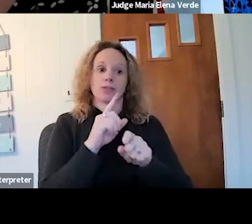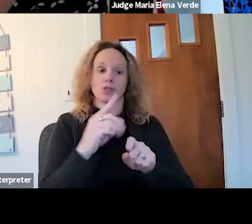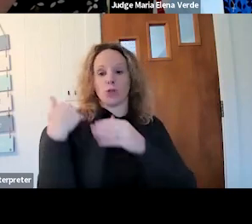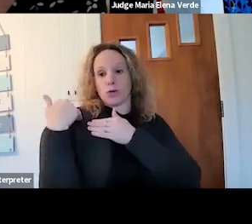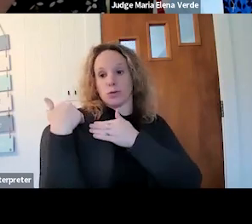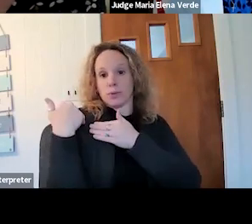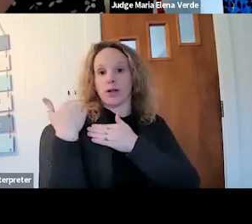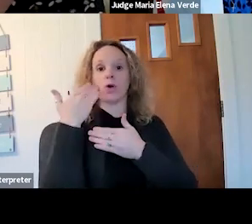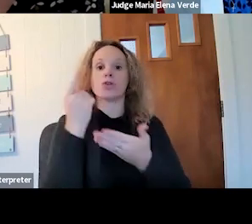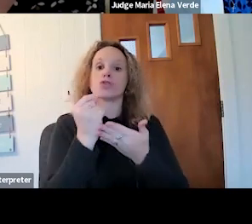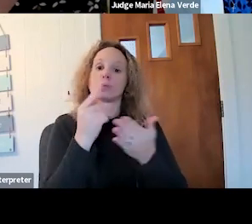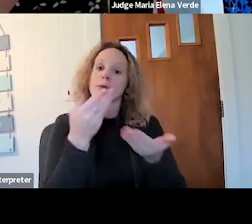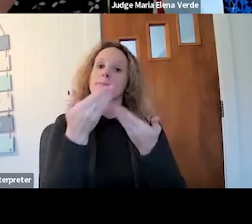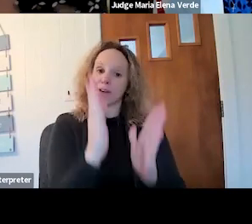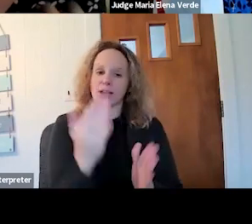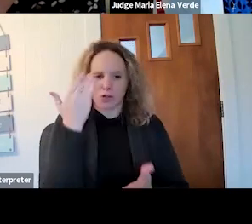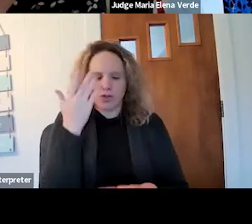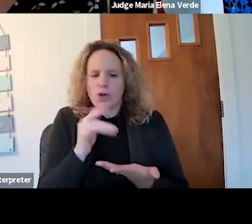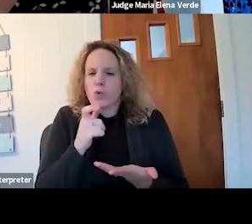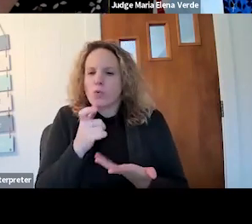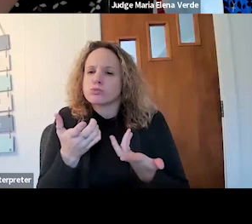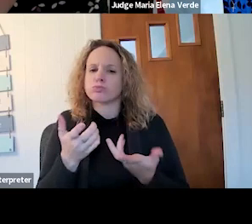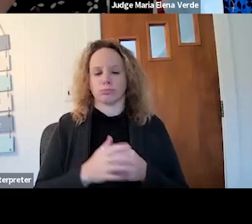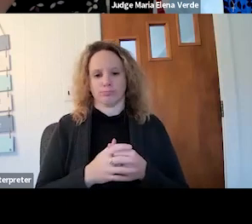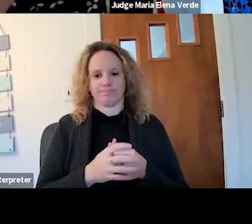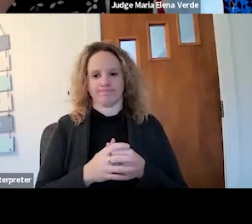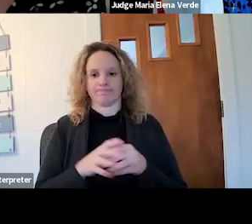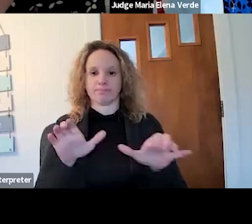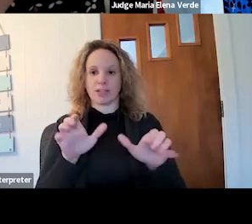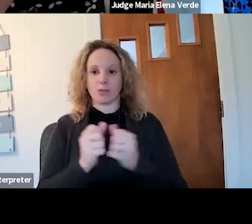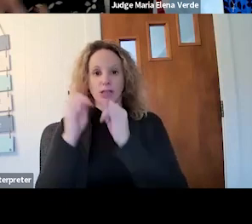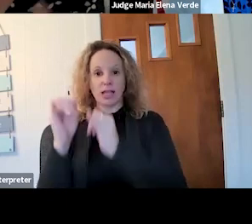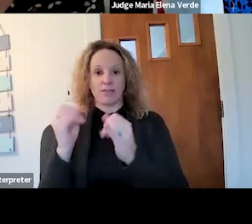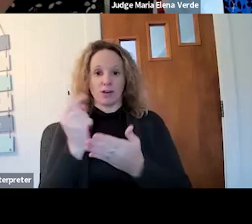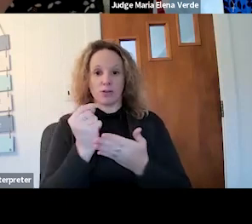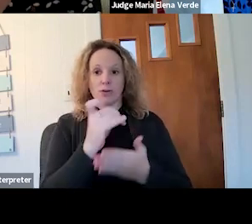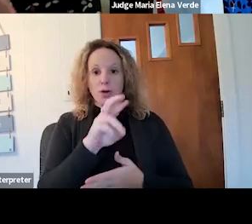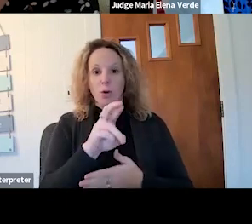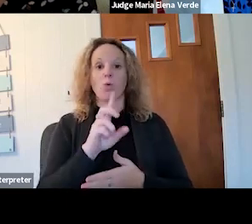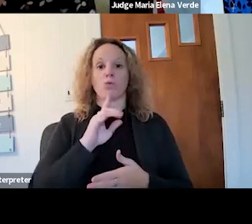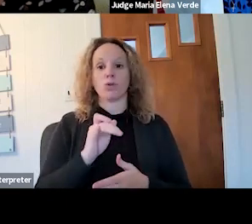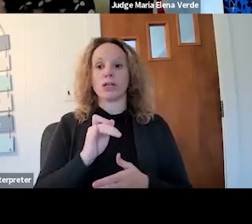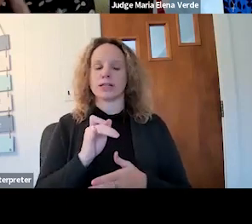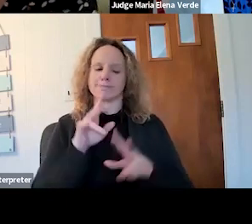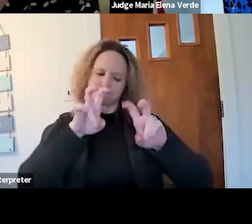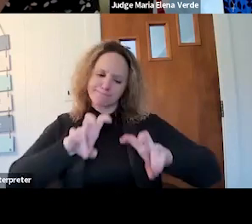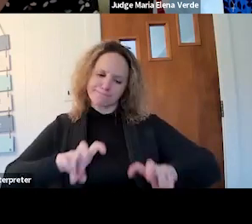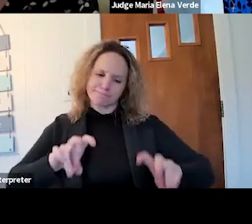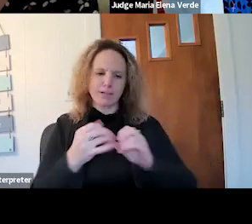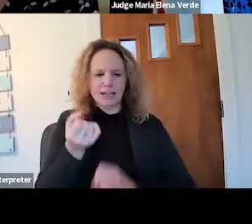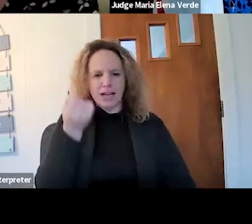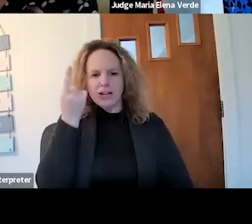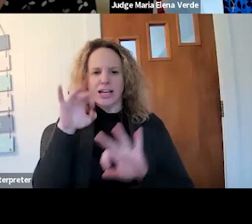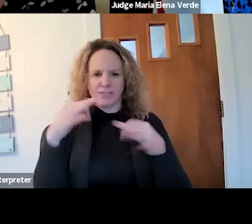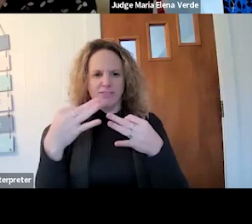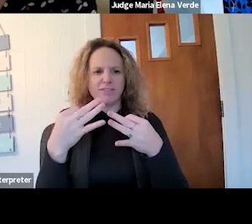treatment providers? This can also be done during individual treatment sessions, right? We can really probe and help understand that family